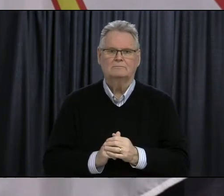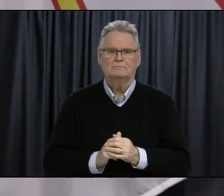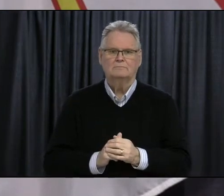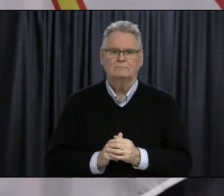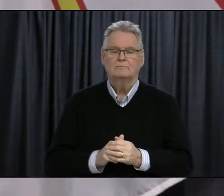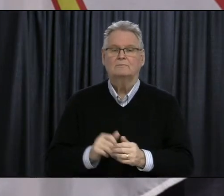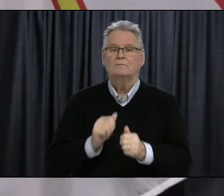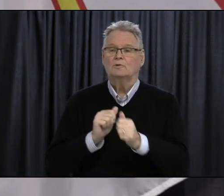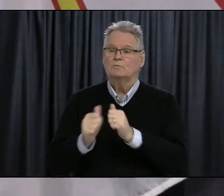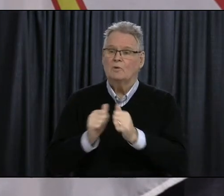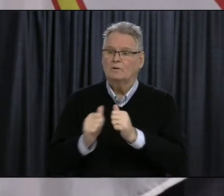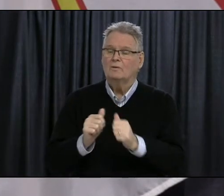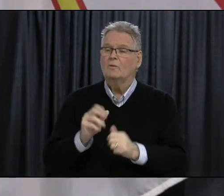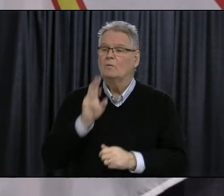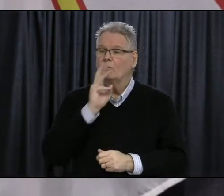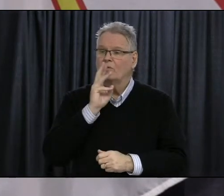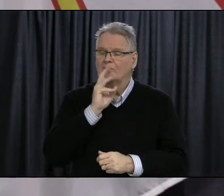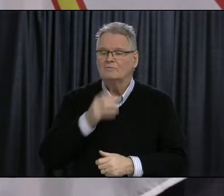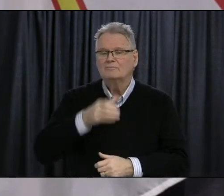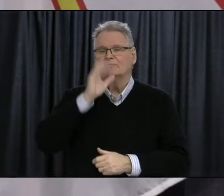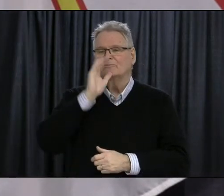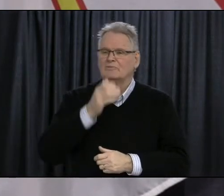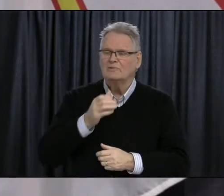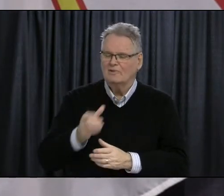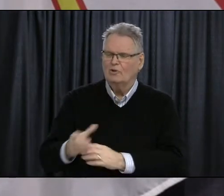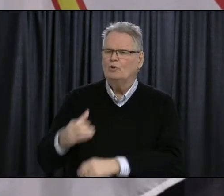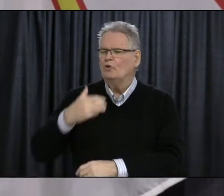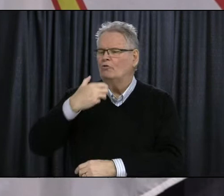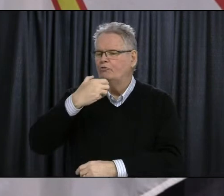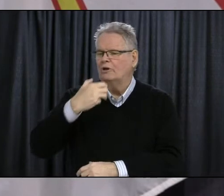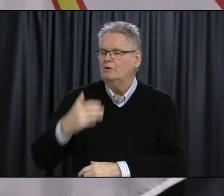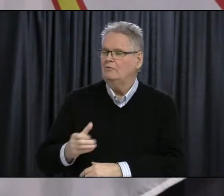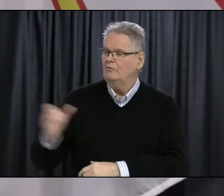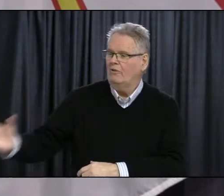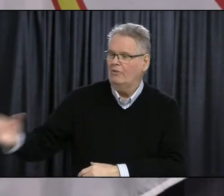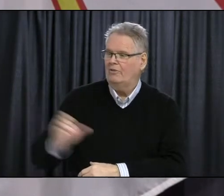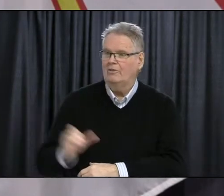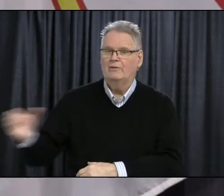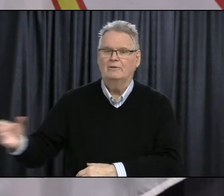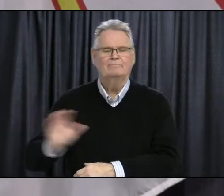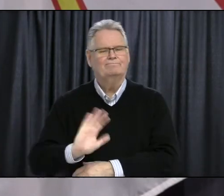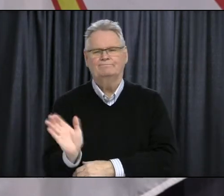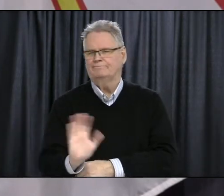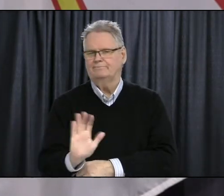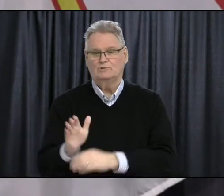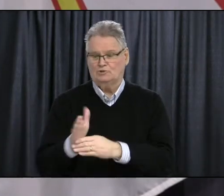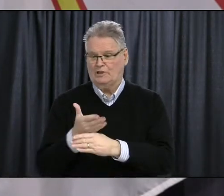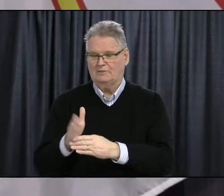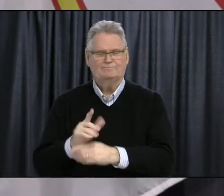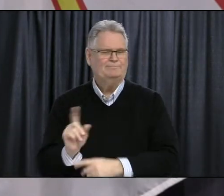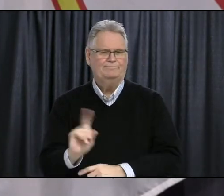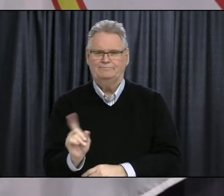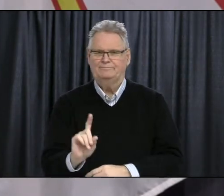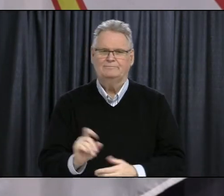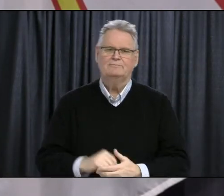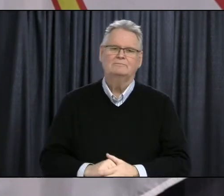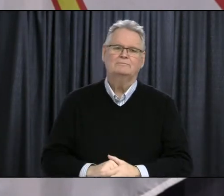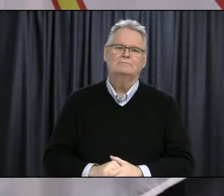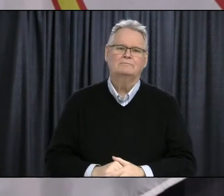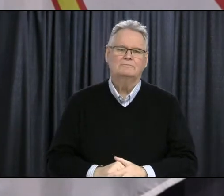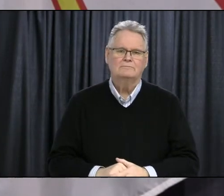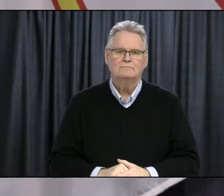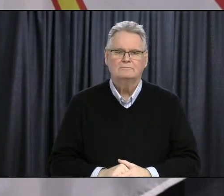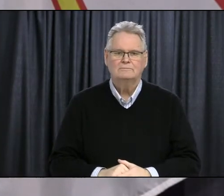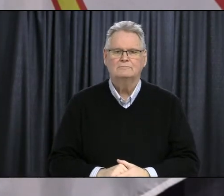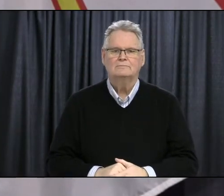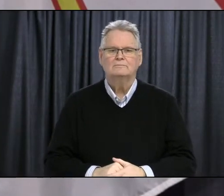mask at least 6 feet apart from others, and leave the premises when you are done. If you are at work and are unable to distance